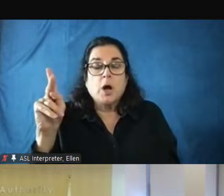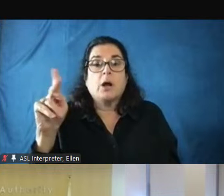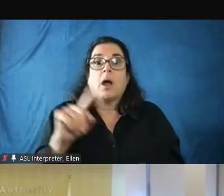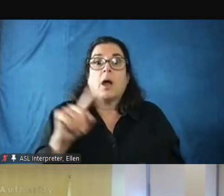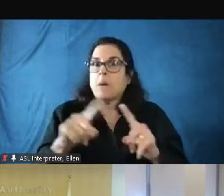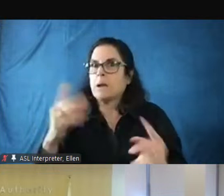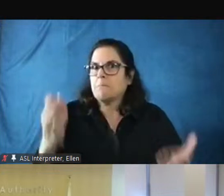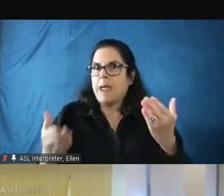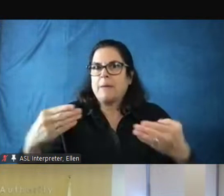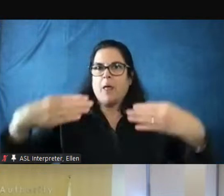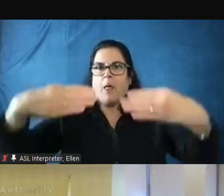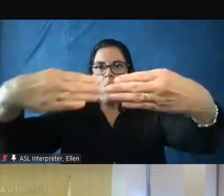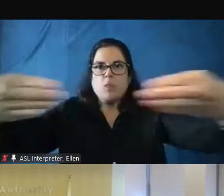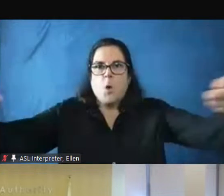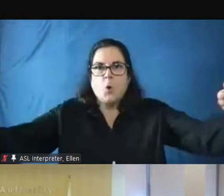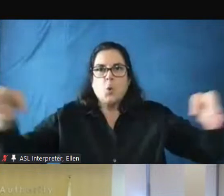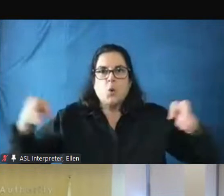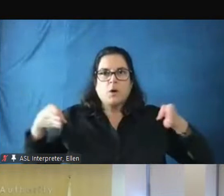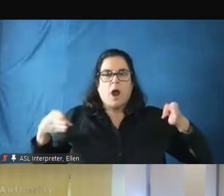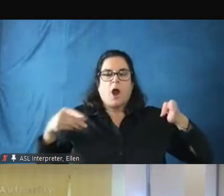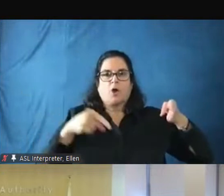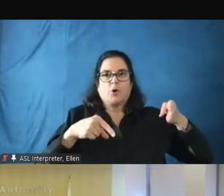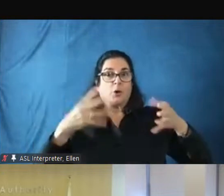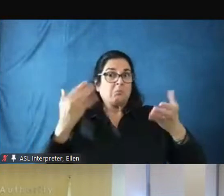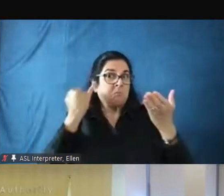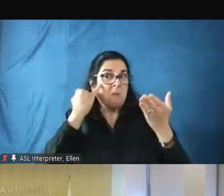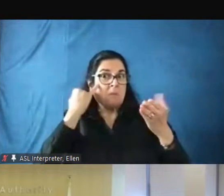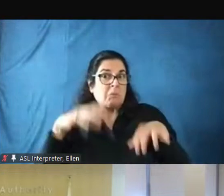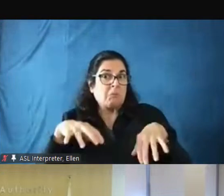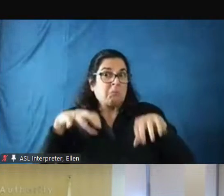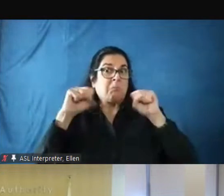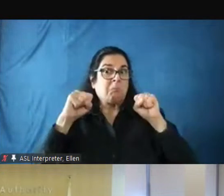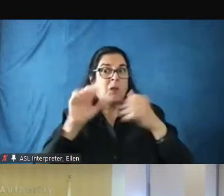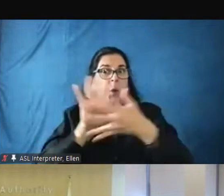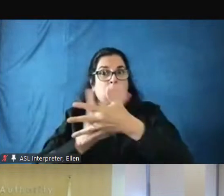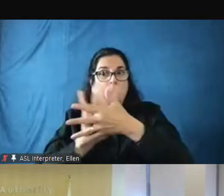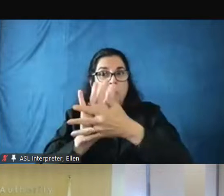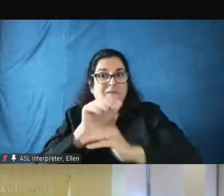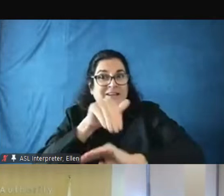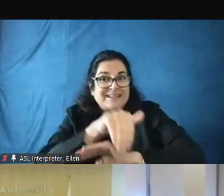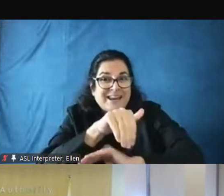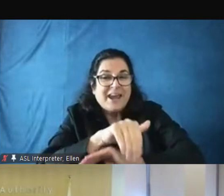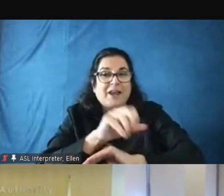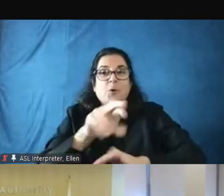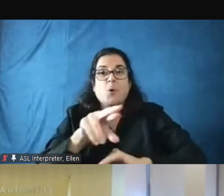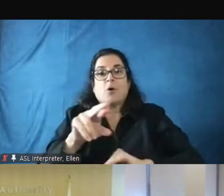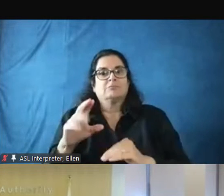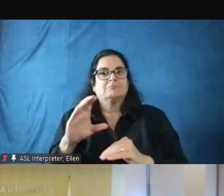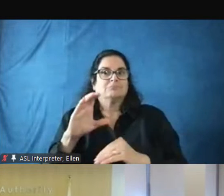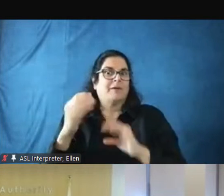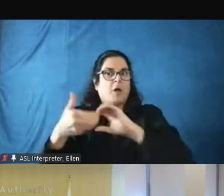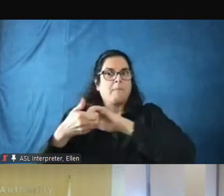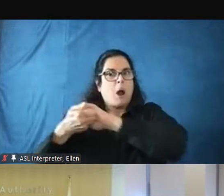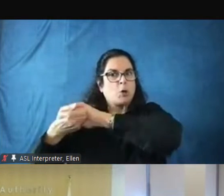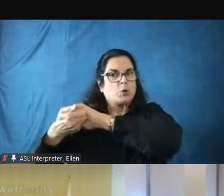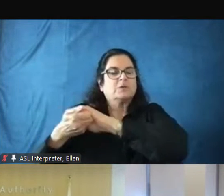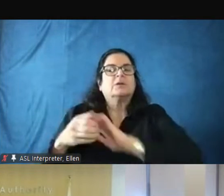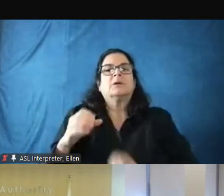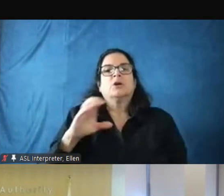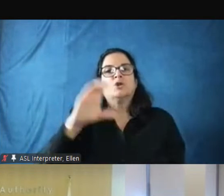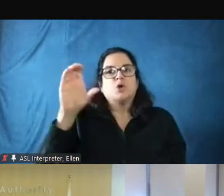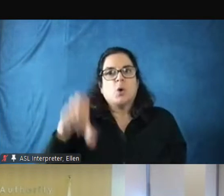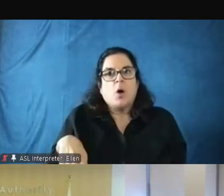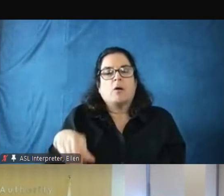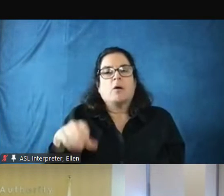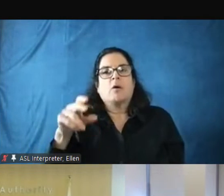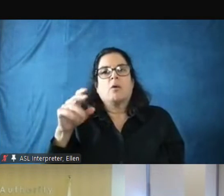like that and be able to use that station? We also have a partnership with Chicago Film Archives. We have a project down in Cicero. We support